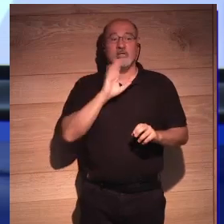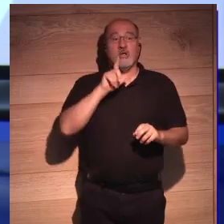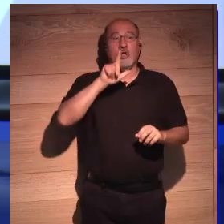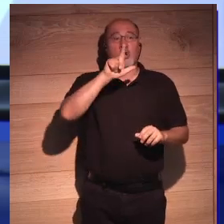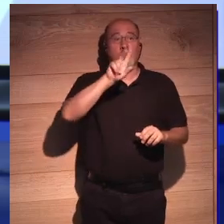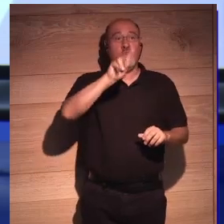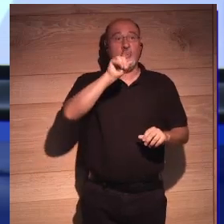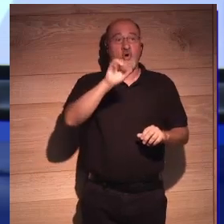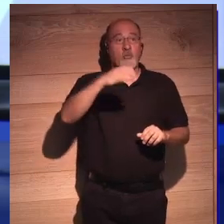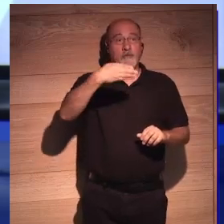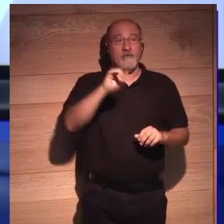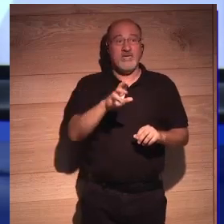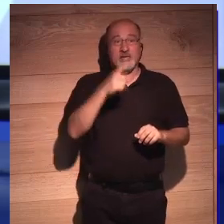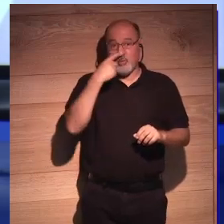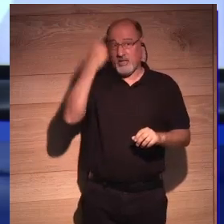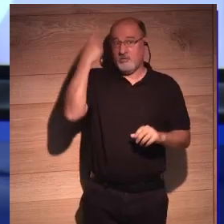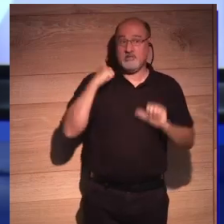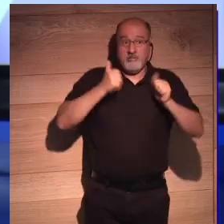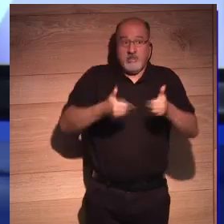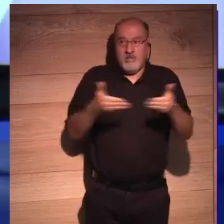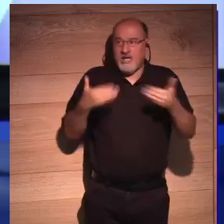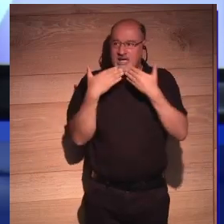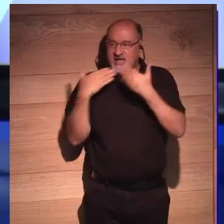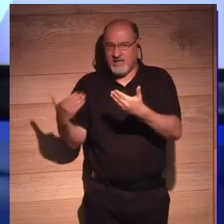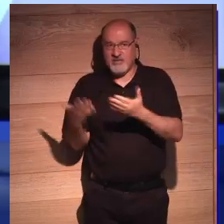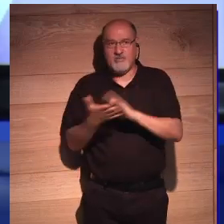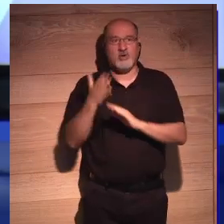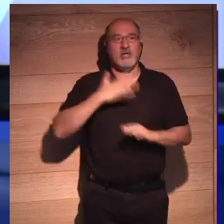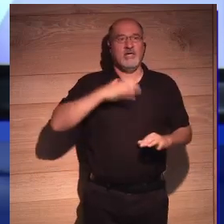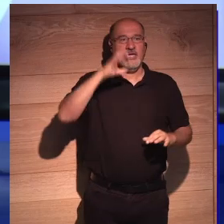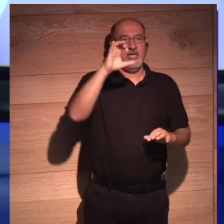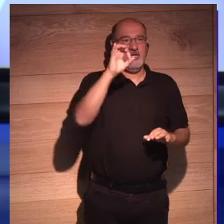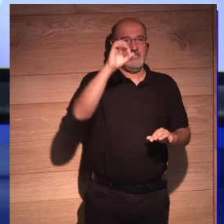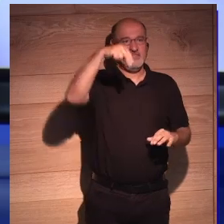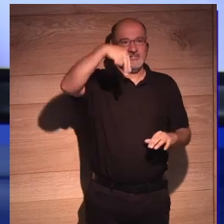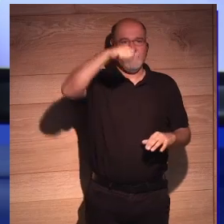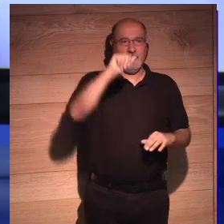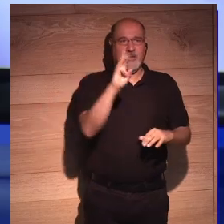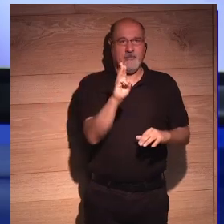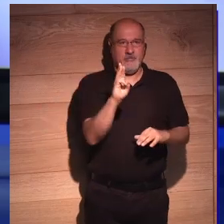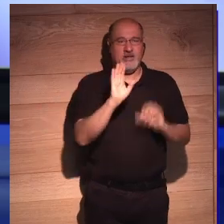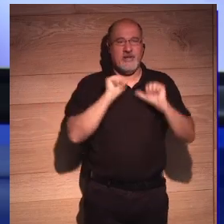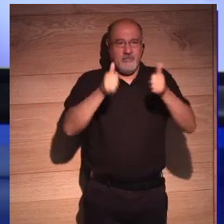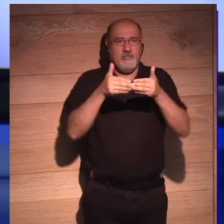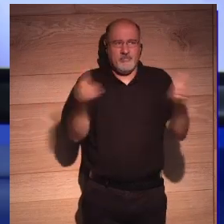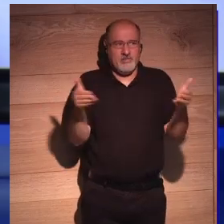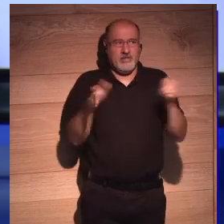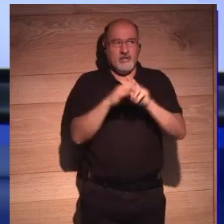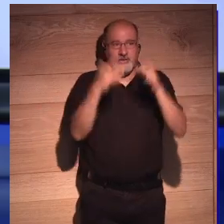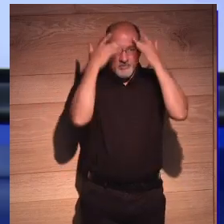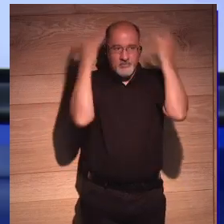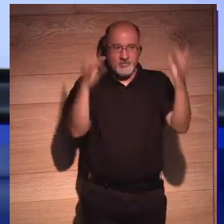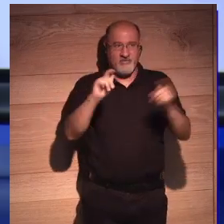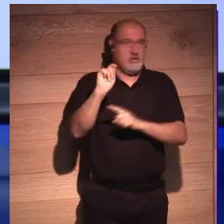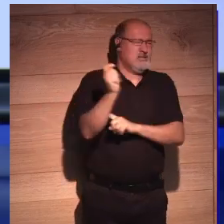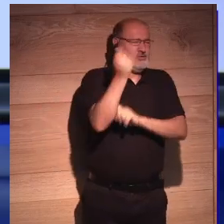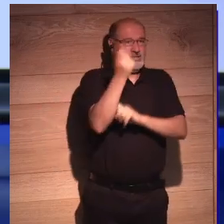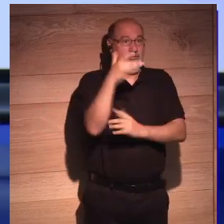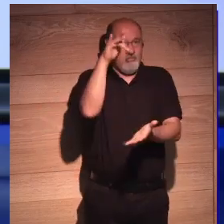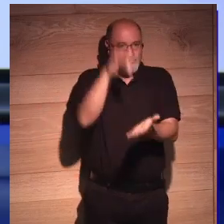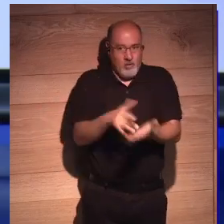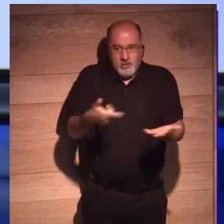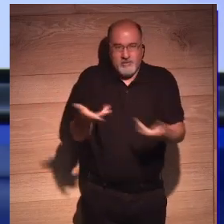being here. Thank you, Ludovic, for all of this that we started last year with the snacks, as Catherine remember, and it